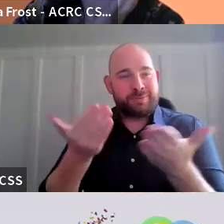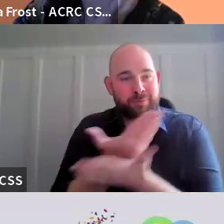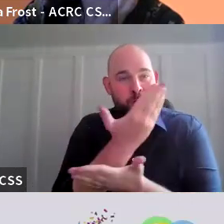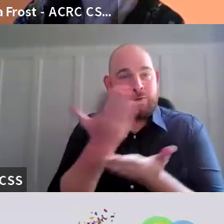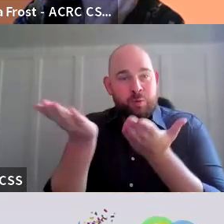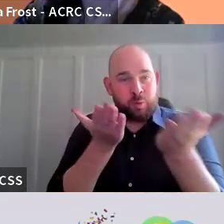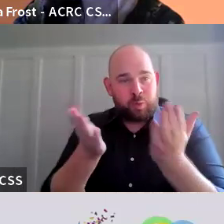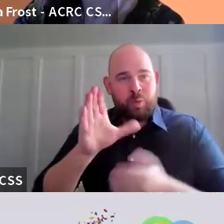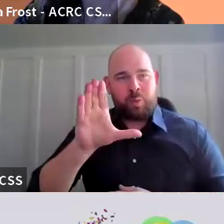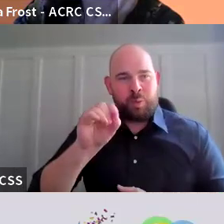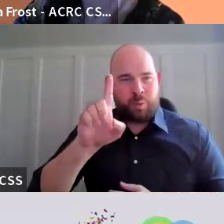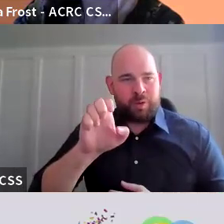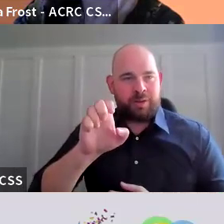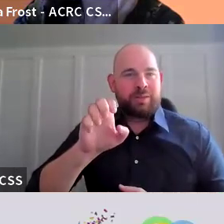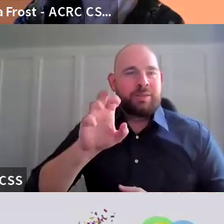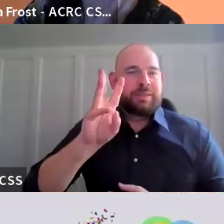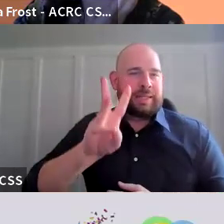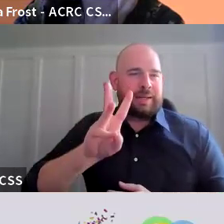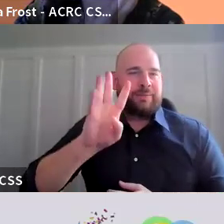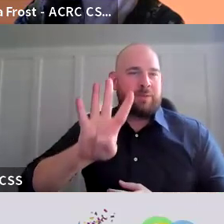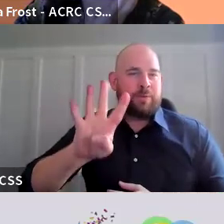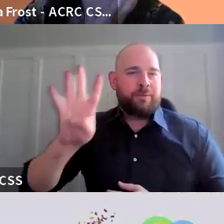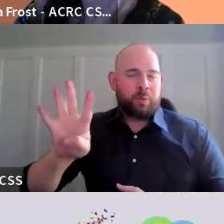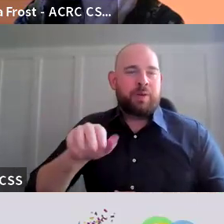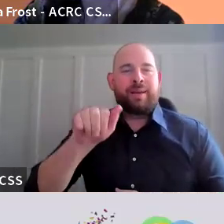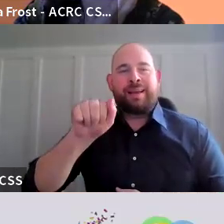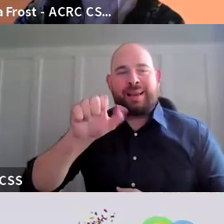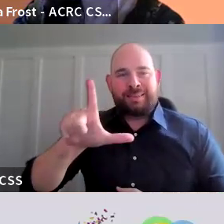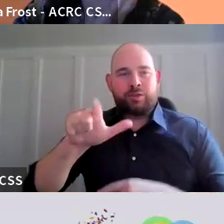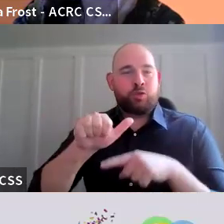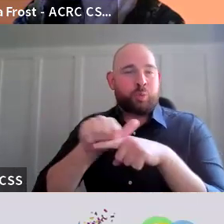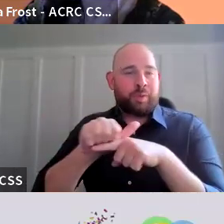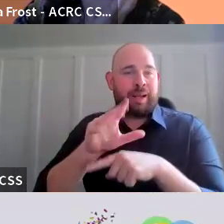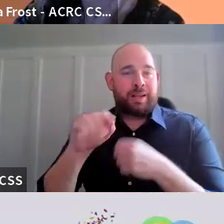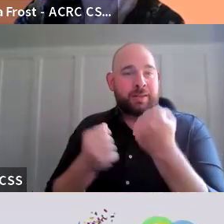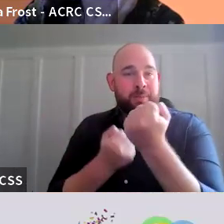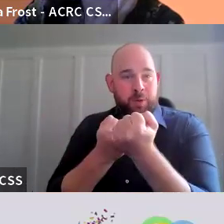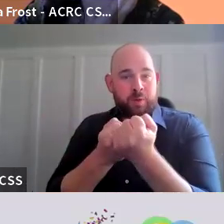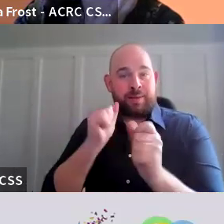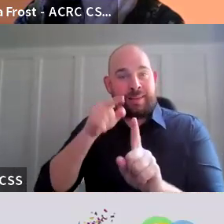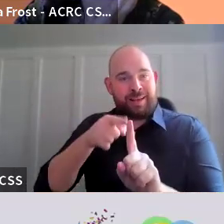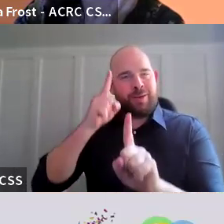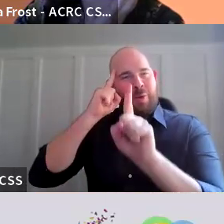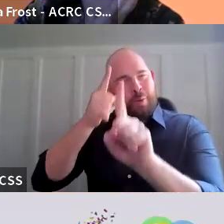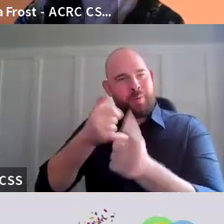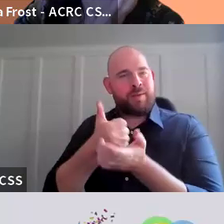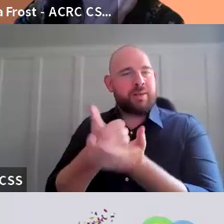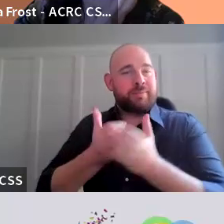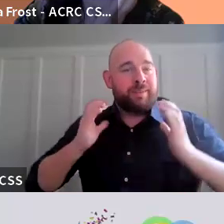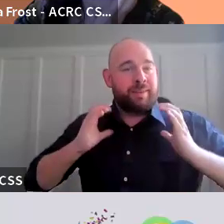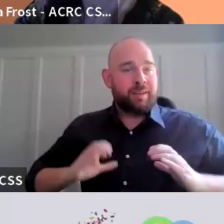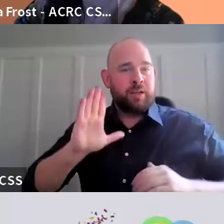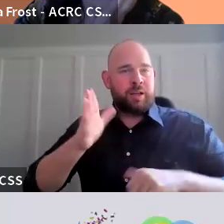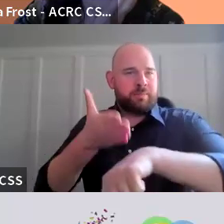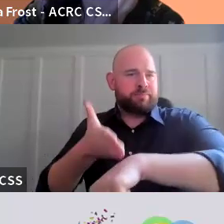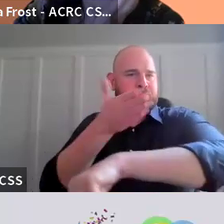community. So this might mean we use that new 644 service code, the ASL training and